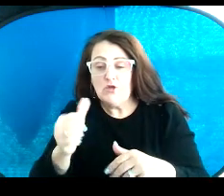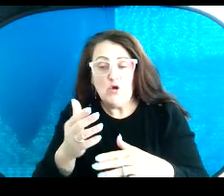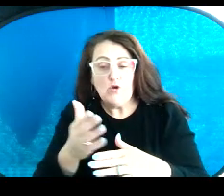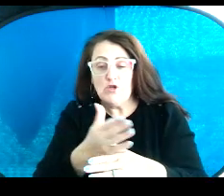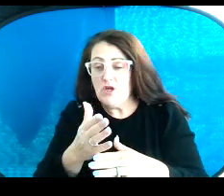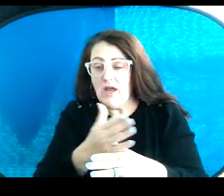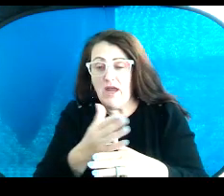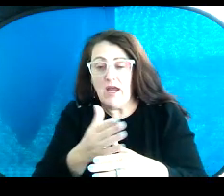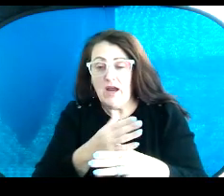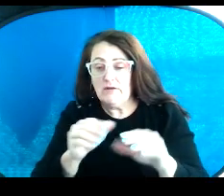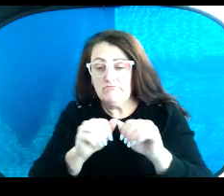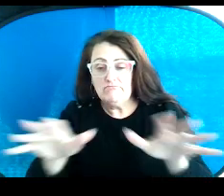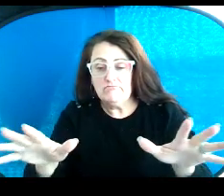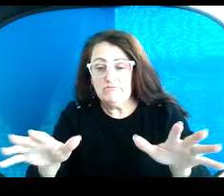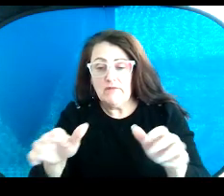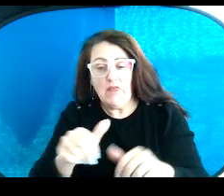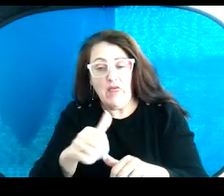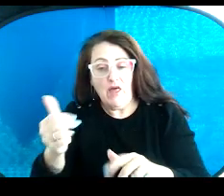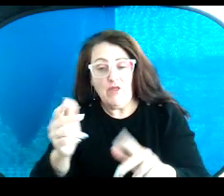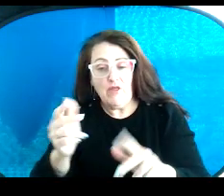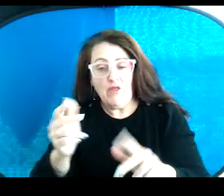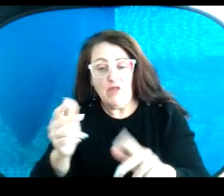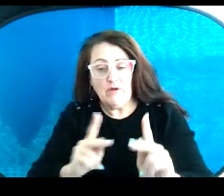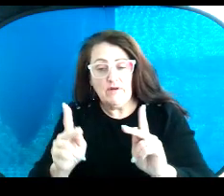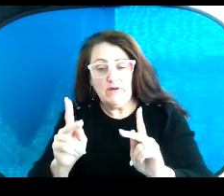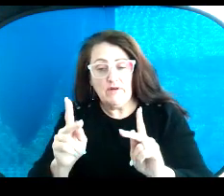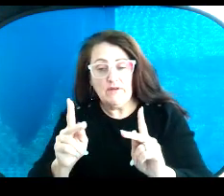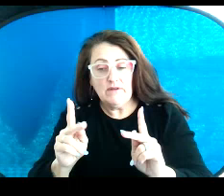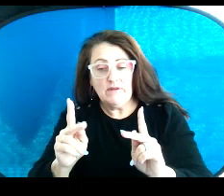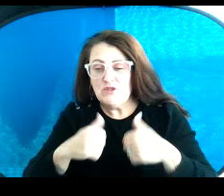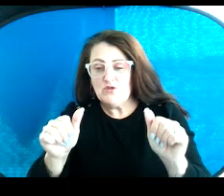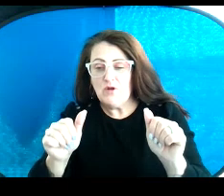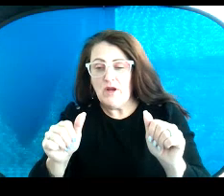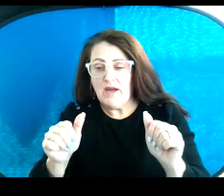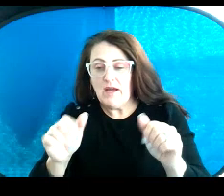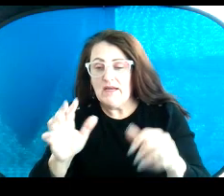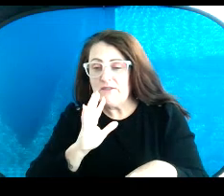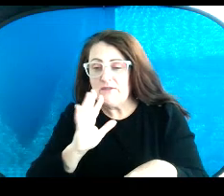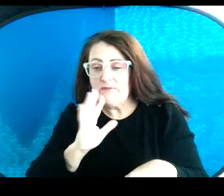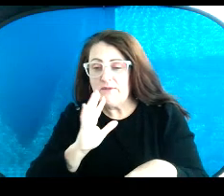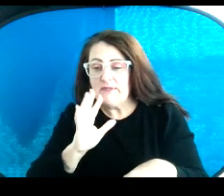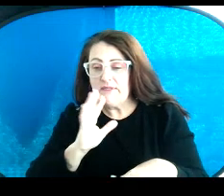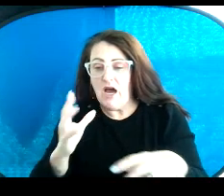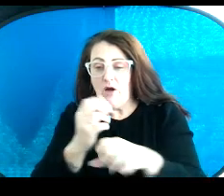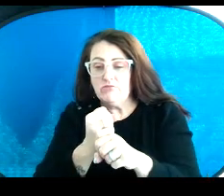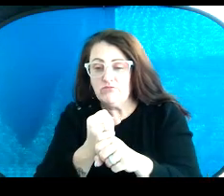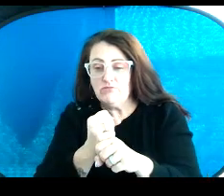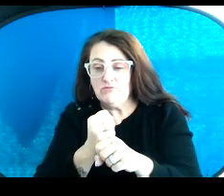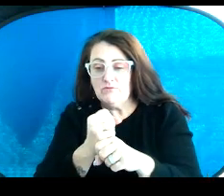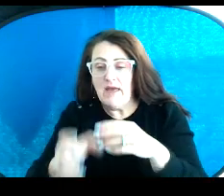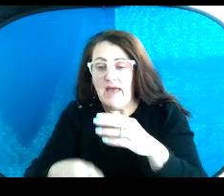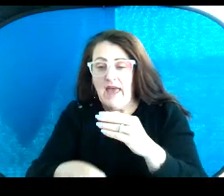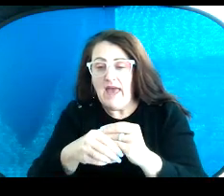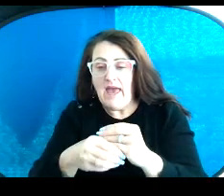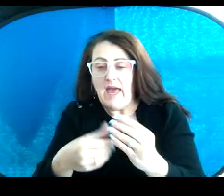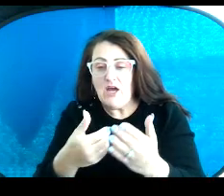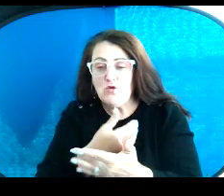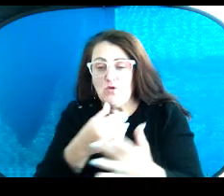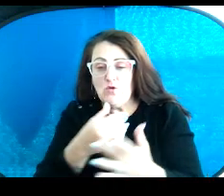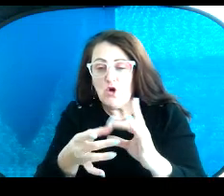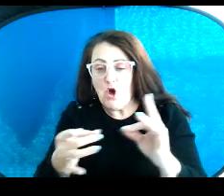participants. Please do your best to be concise. Be sure that your comments add new information. If you agree with the comments of a previous speaker, simply make